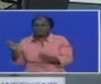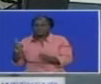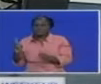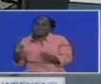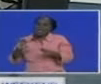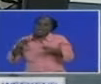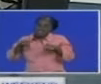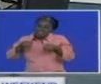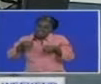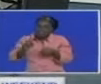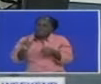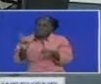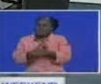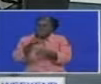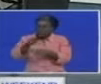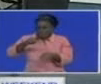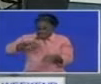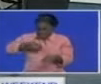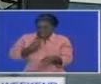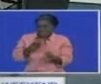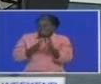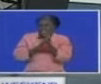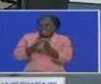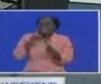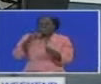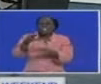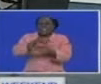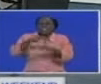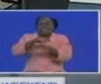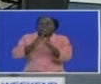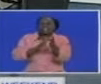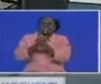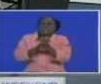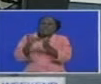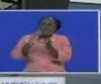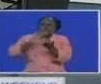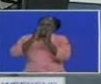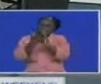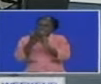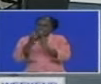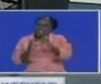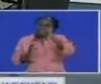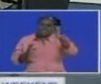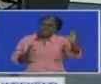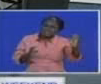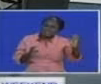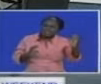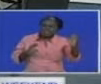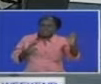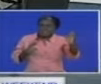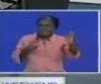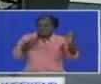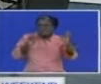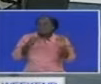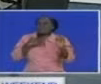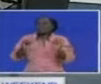this for their own personal interests and not necessarily for the national interest? Meaning, are we facing facing east, just so that the president and the deputy can save themselves